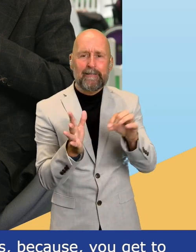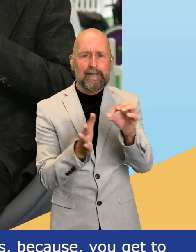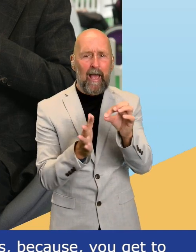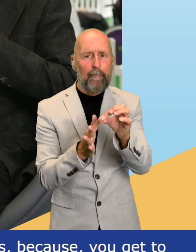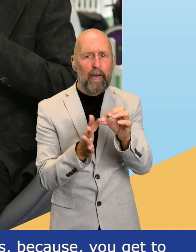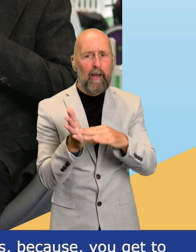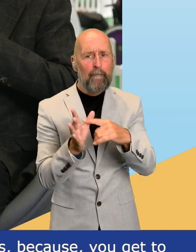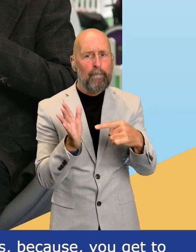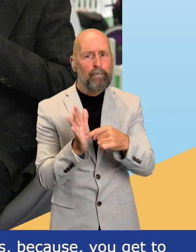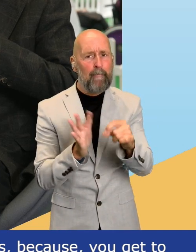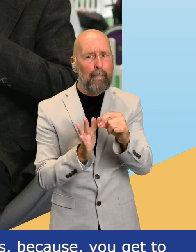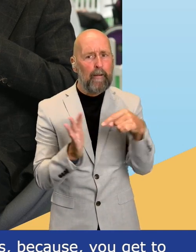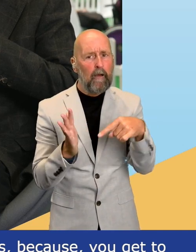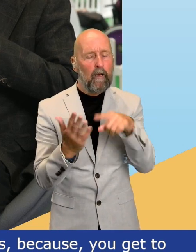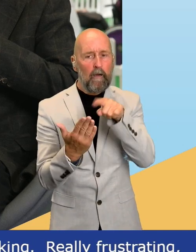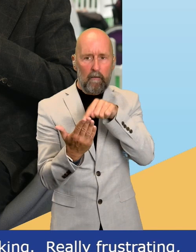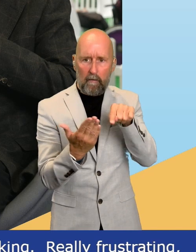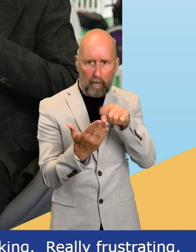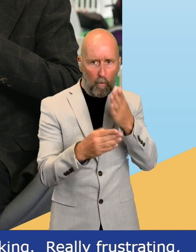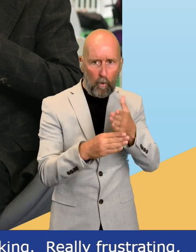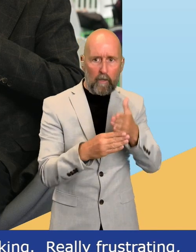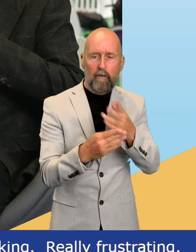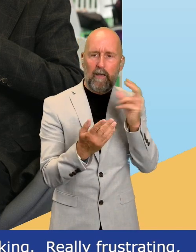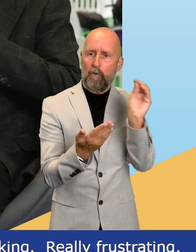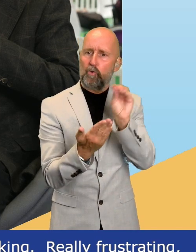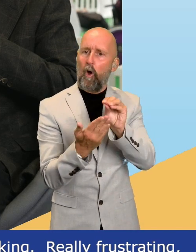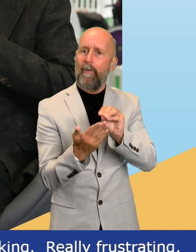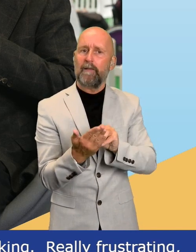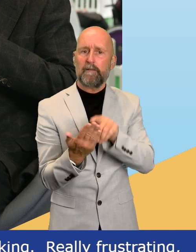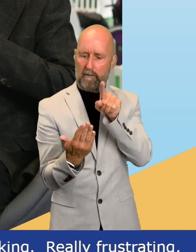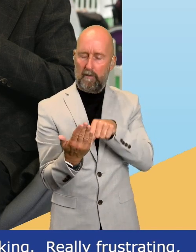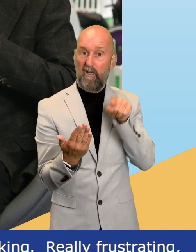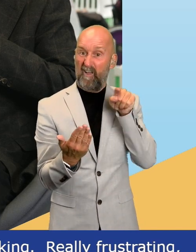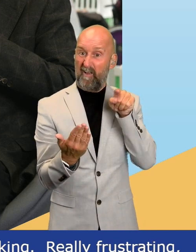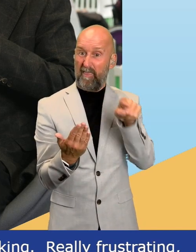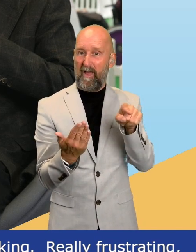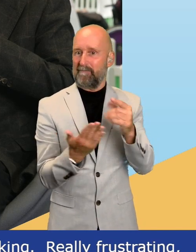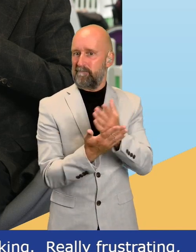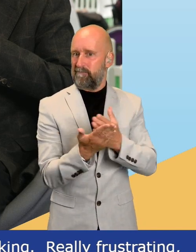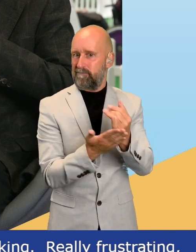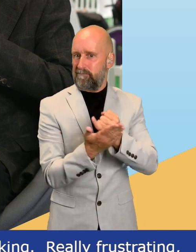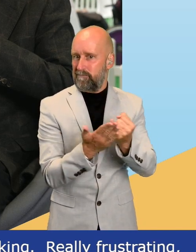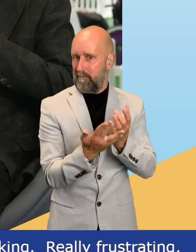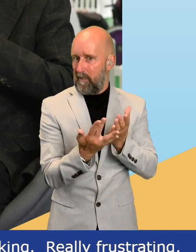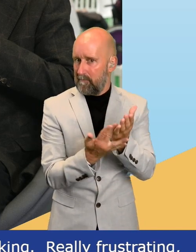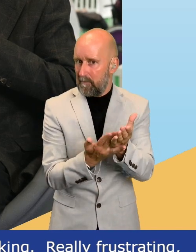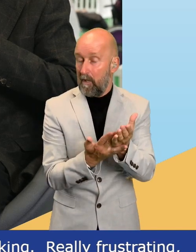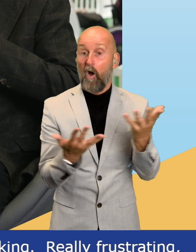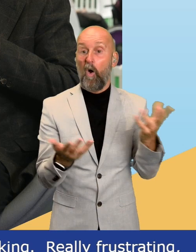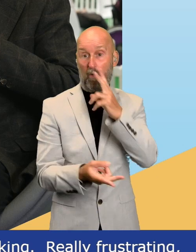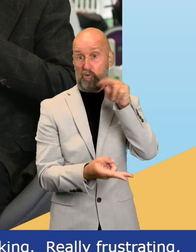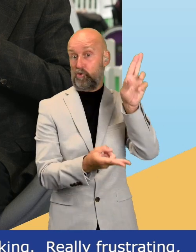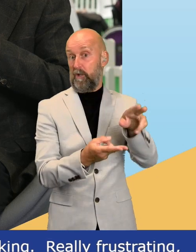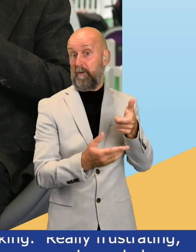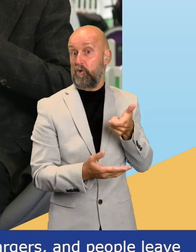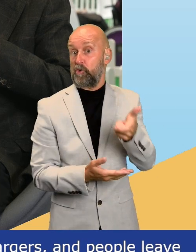can see where chargers are. You can see whether they're working. People can leave comments and say, oh, do you know what? This place isn't very accessible, or actually it's really cheap and the charging